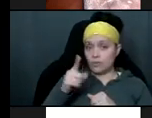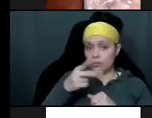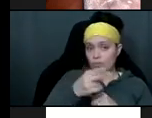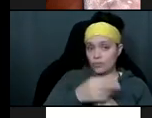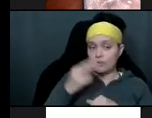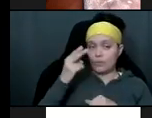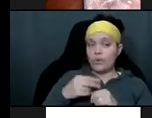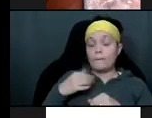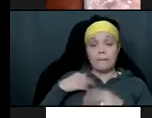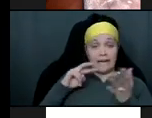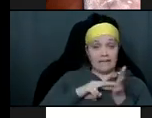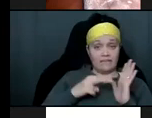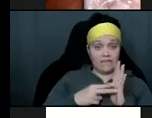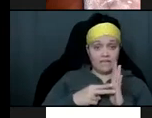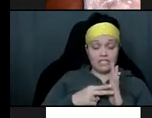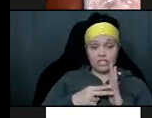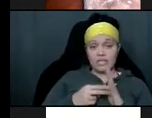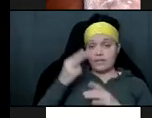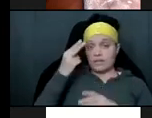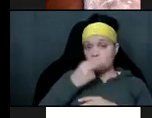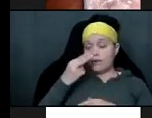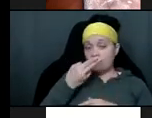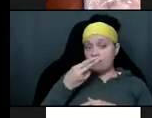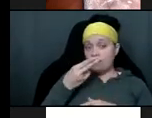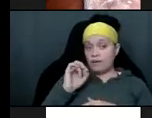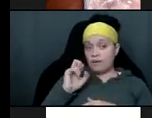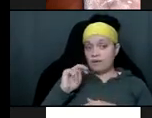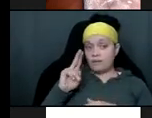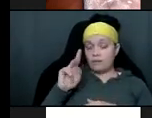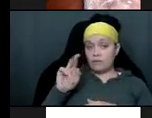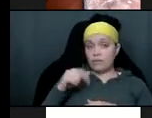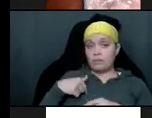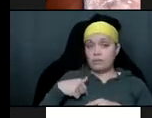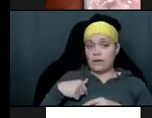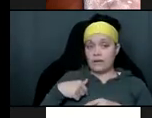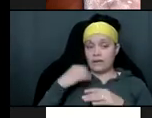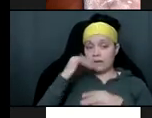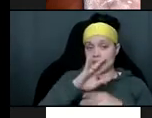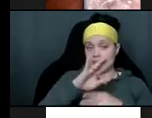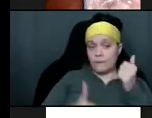By my definitions, Honolulu is the world's most isolated city.